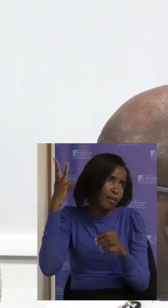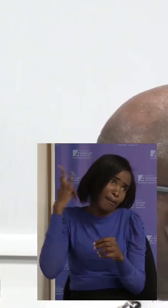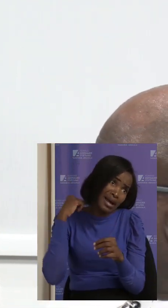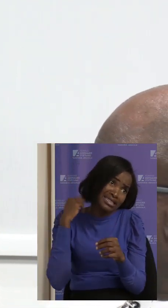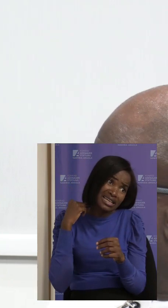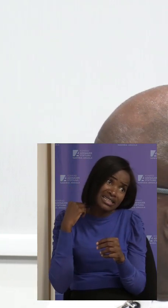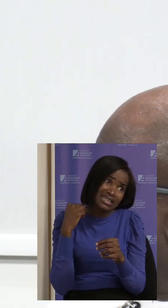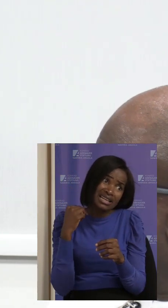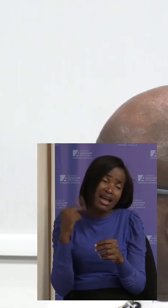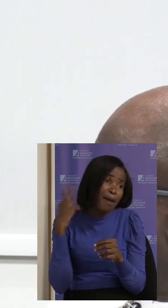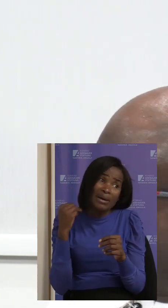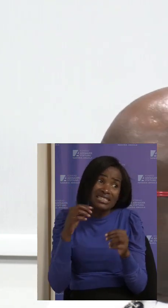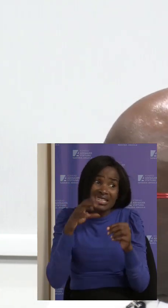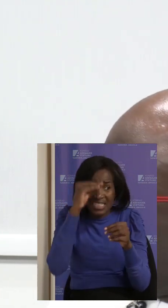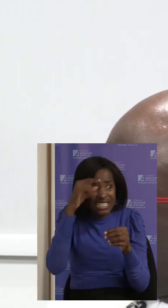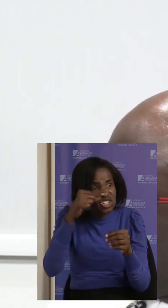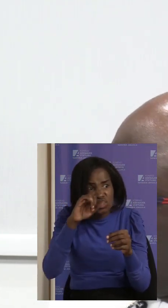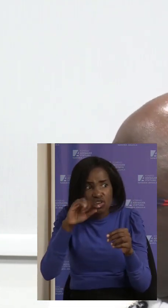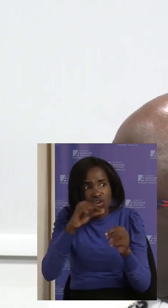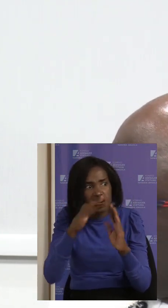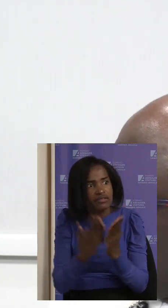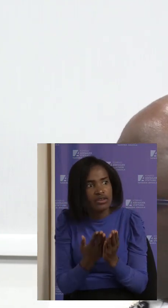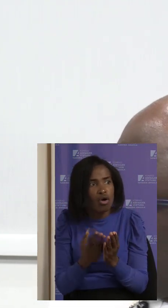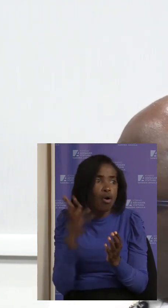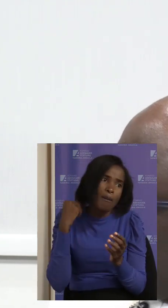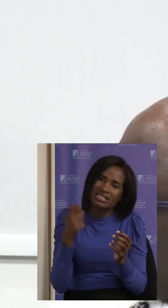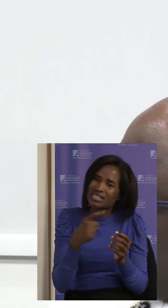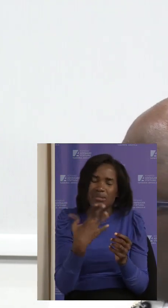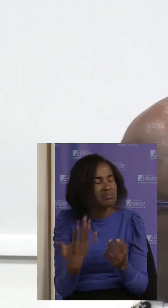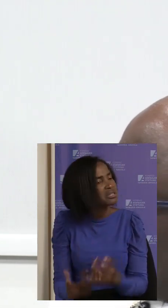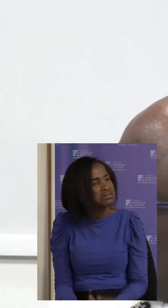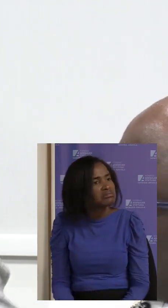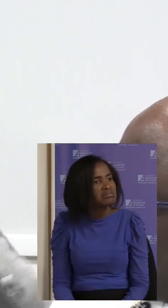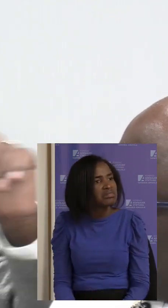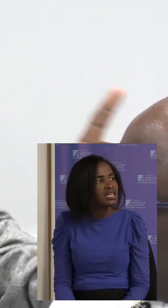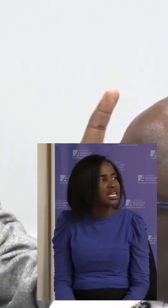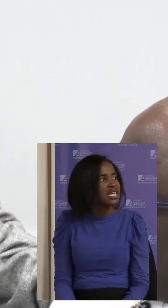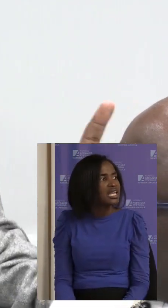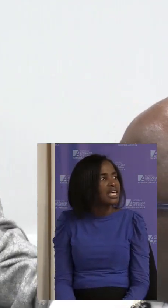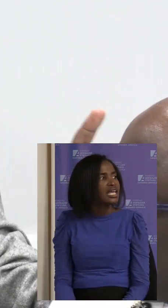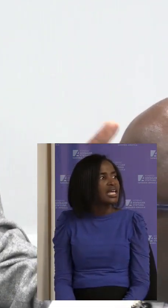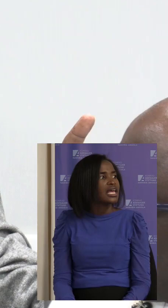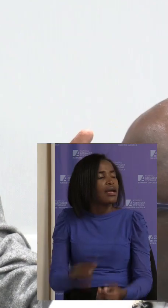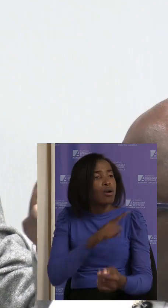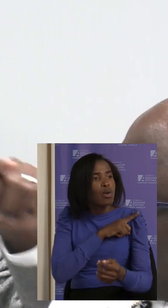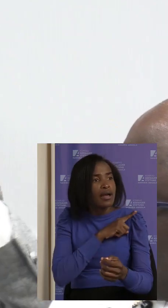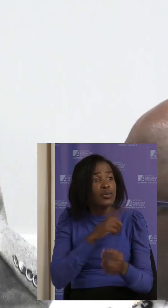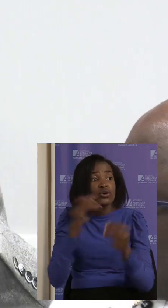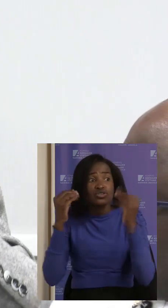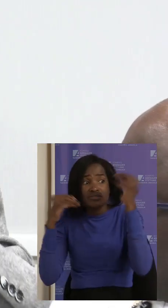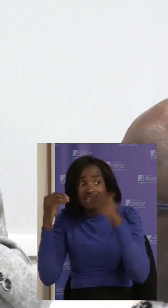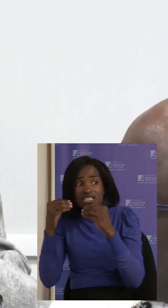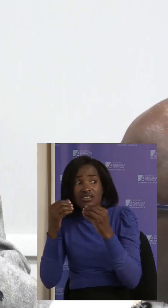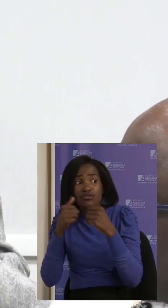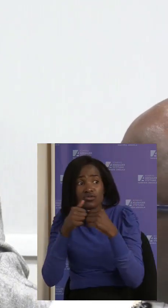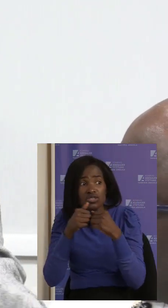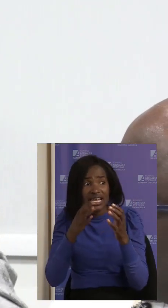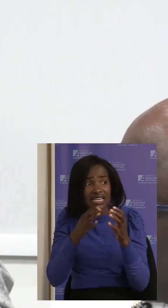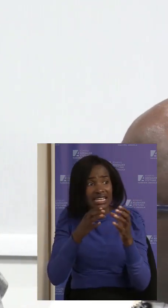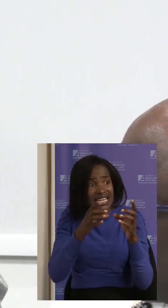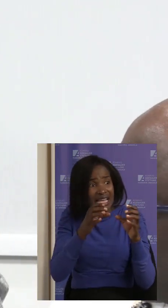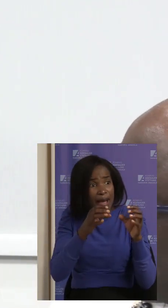not go for masters in geography or masters in mathematics, because they will not have done mathematics at university, because if they enter a Bachelor of Science